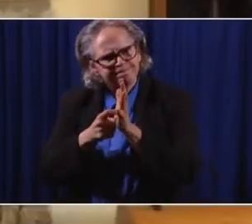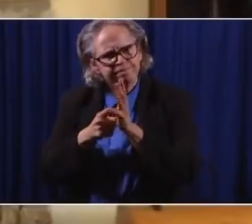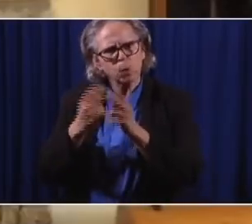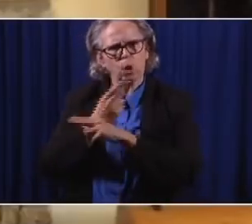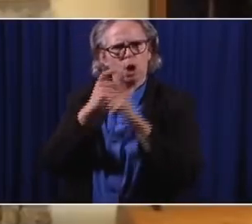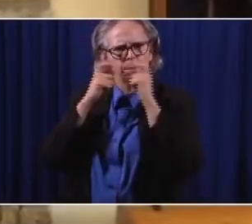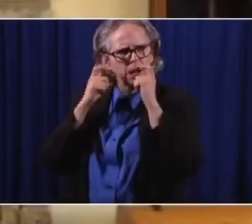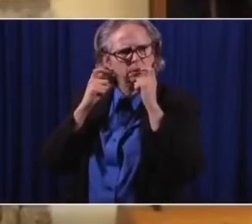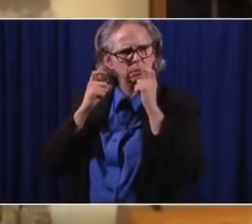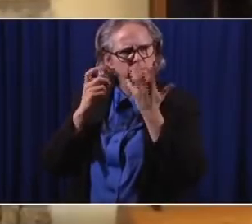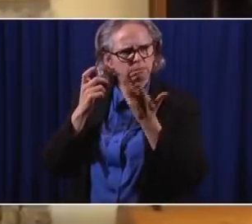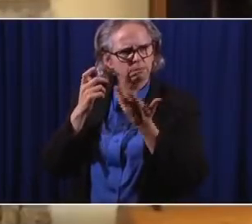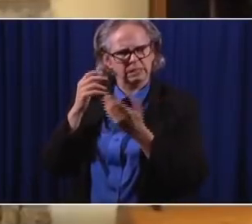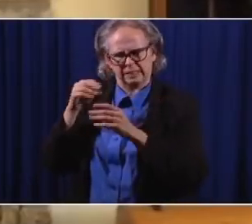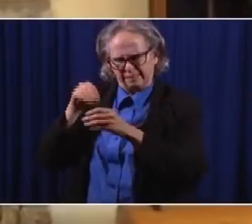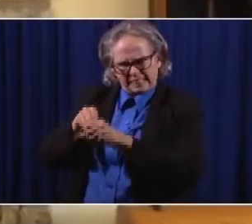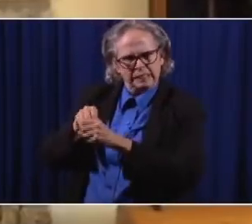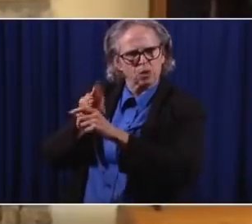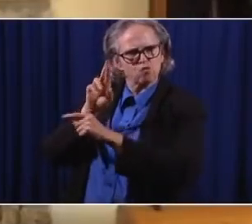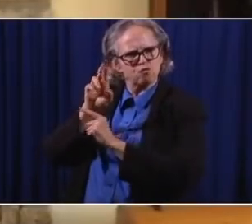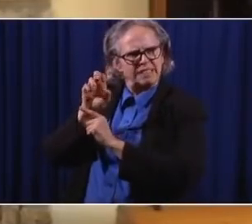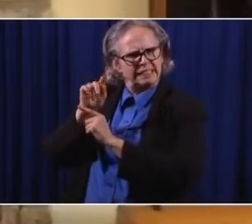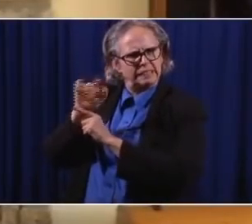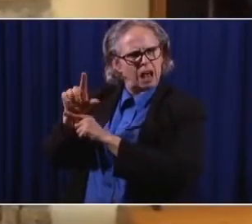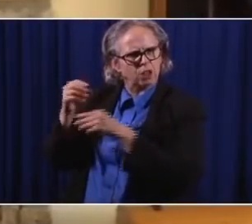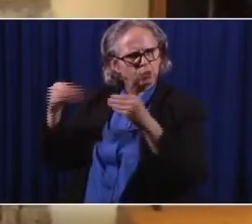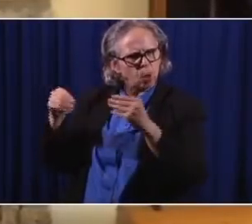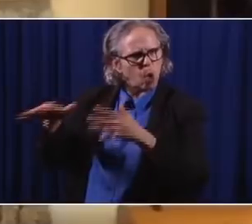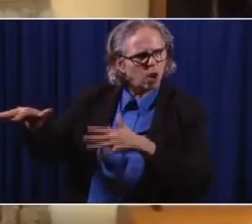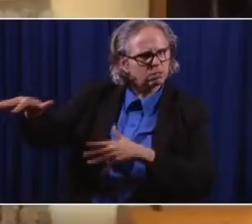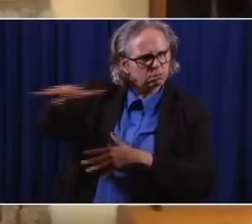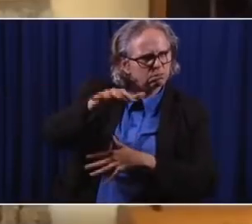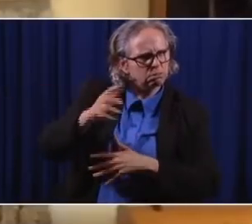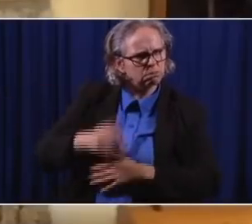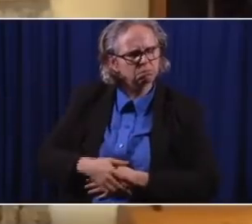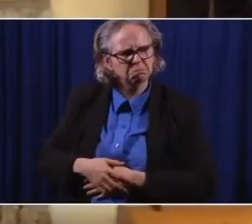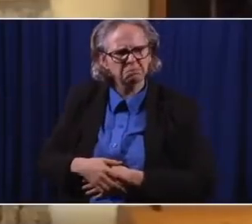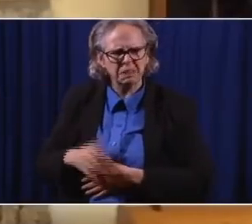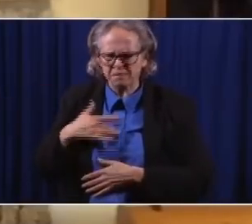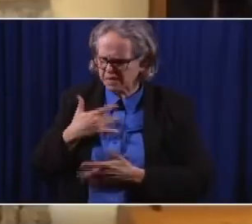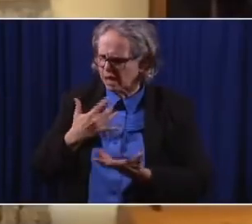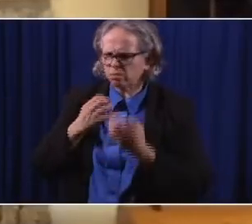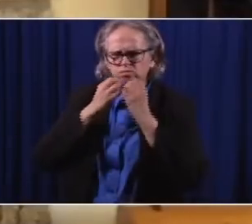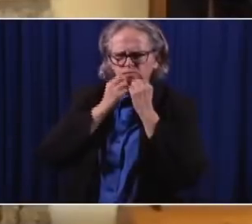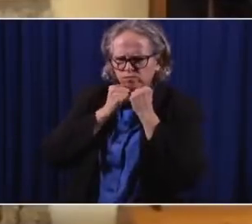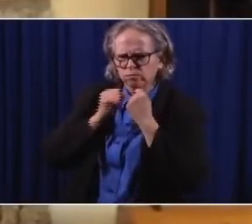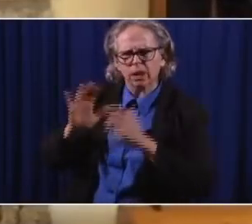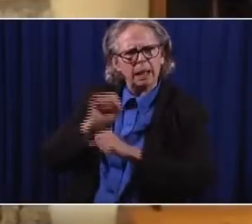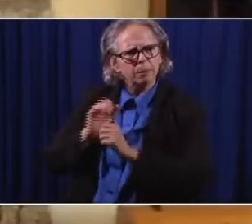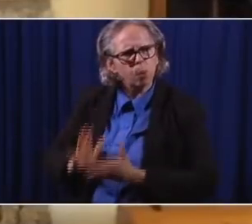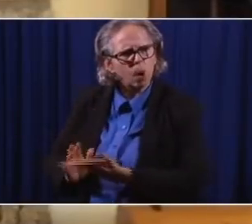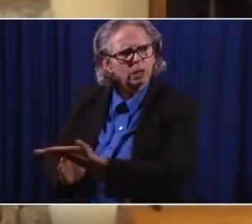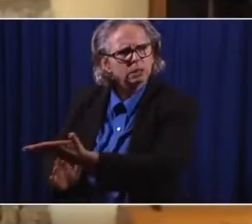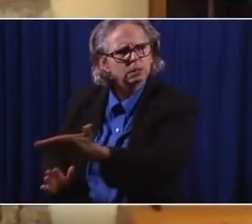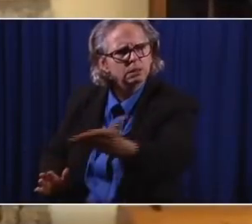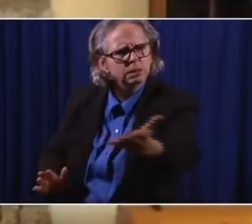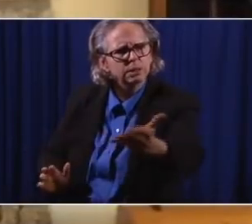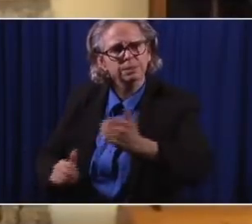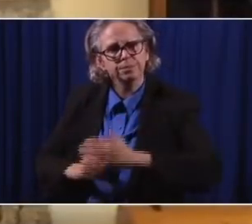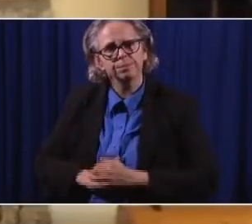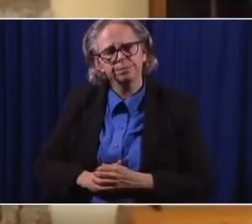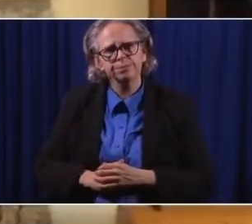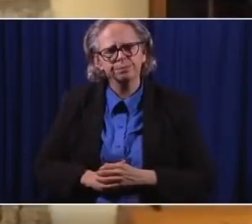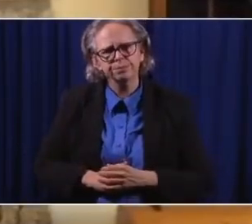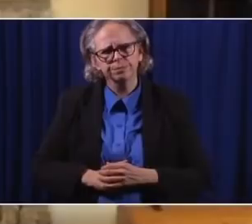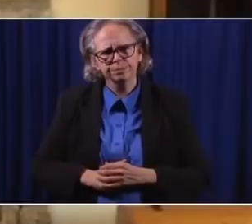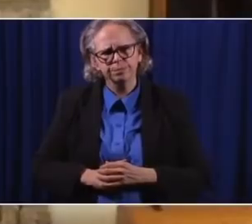those employees, a consistent policy in your business about not